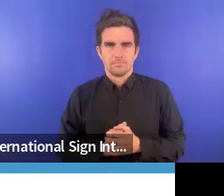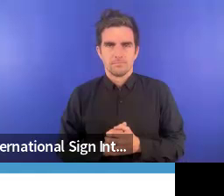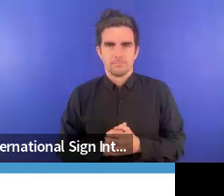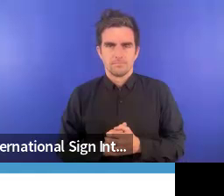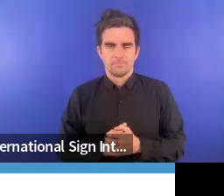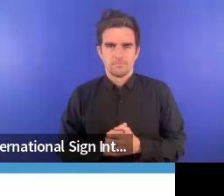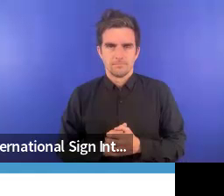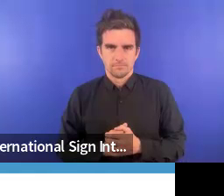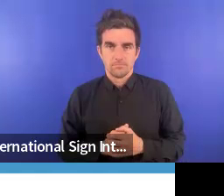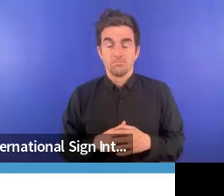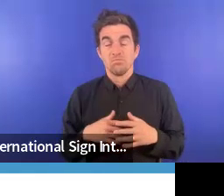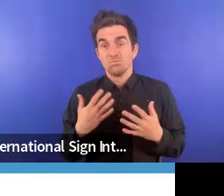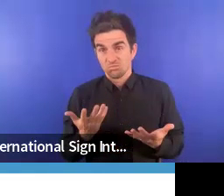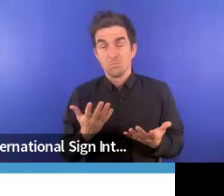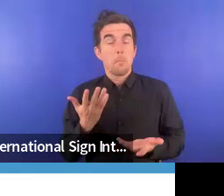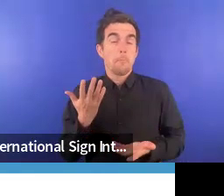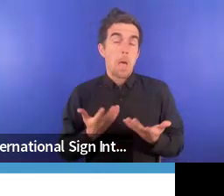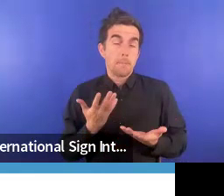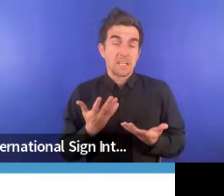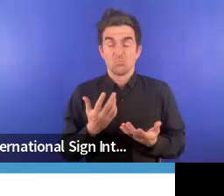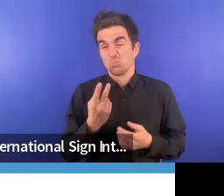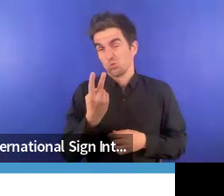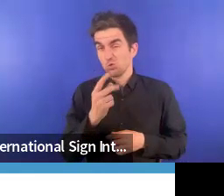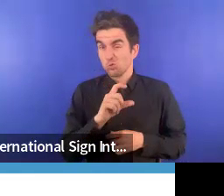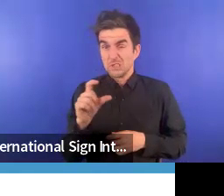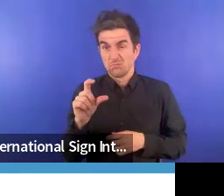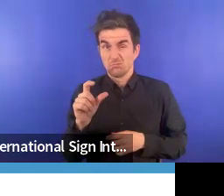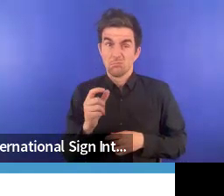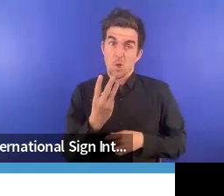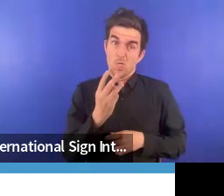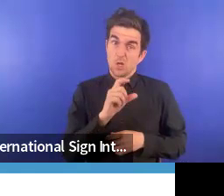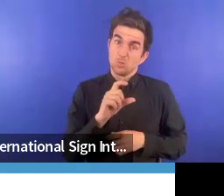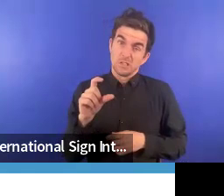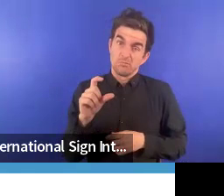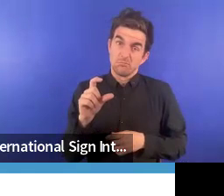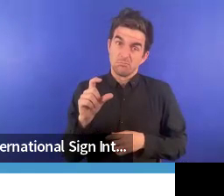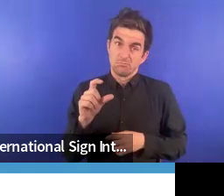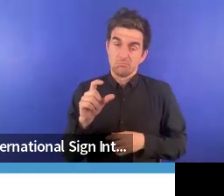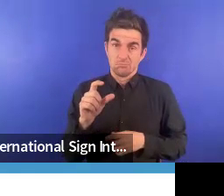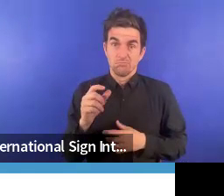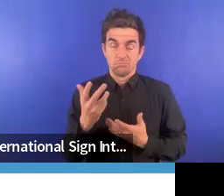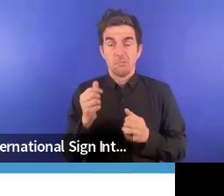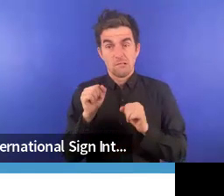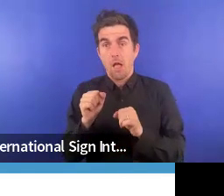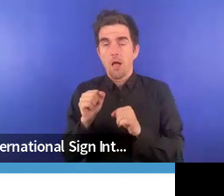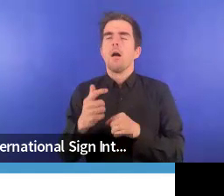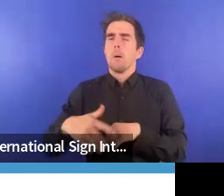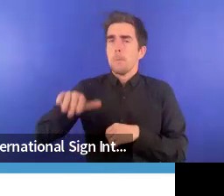to send a letter today and tomorrow you're starting to follow up. People need time, give them some time to respond before you follow